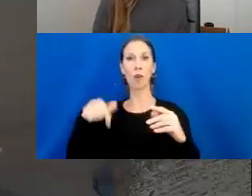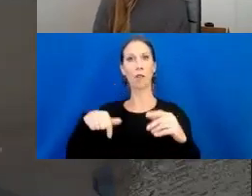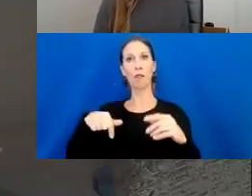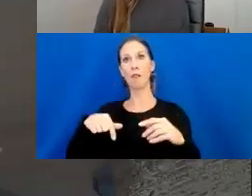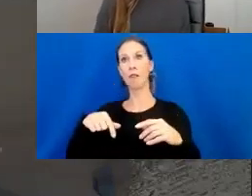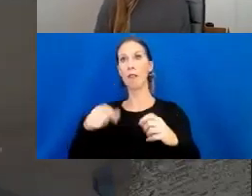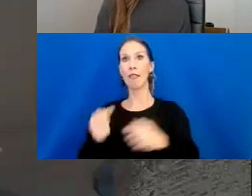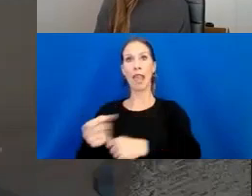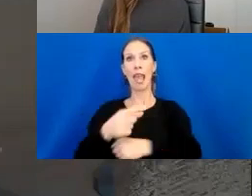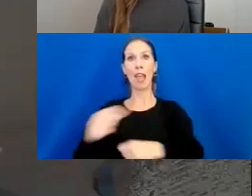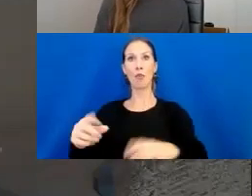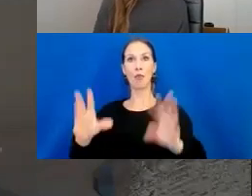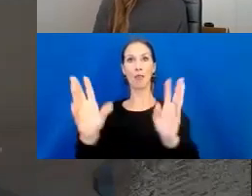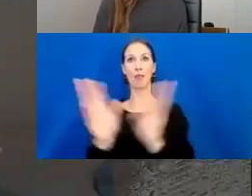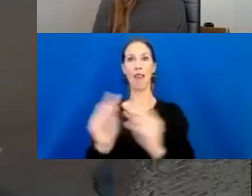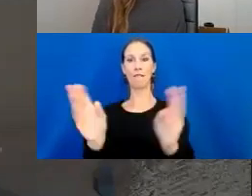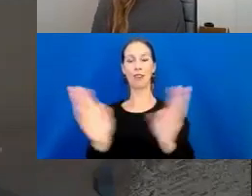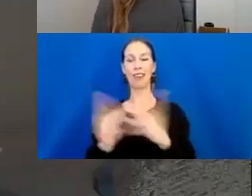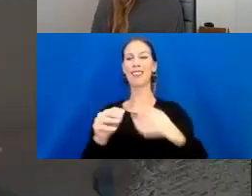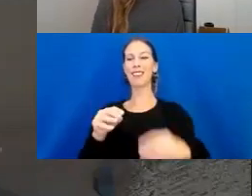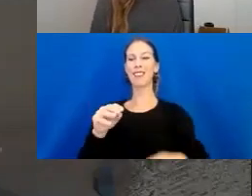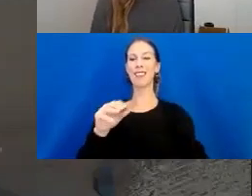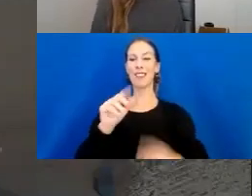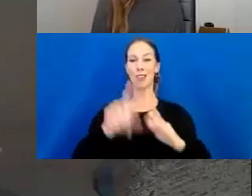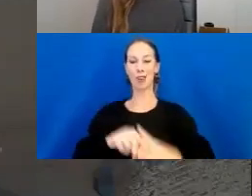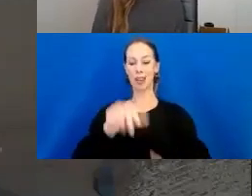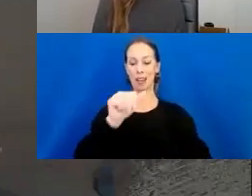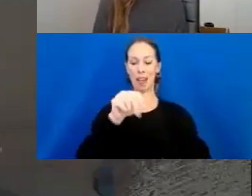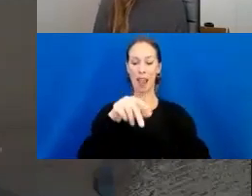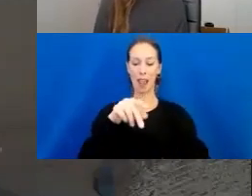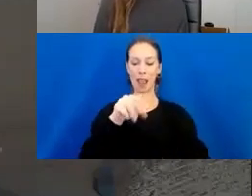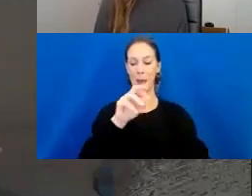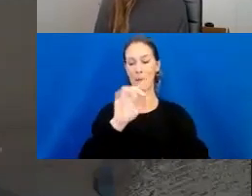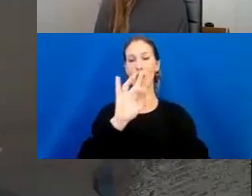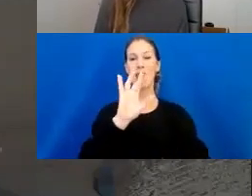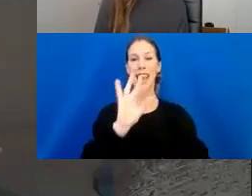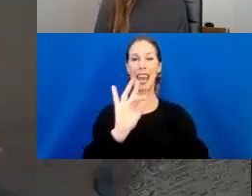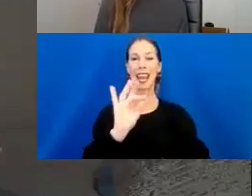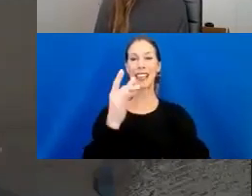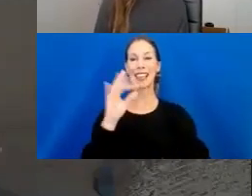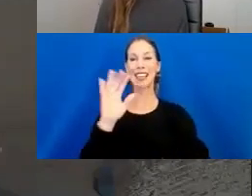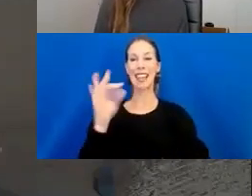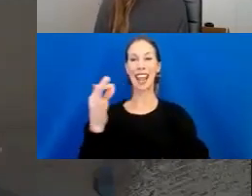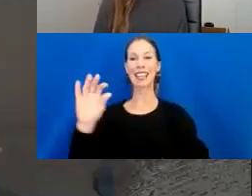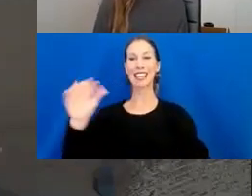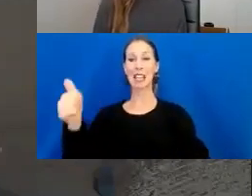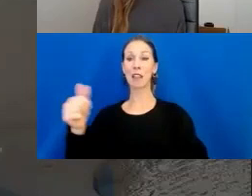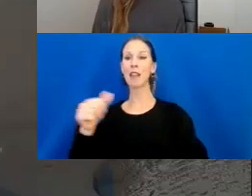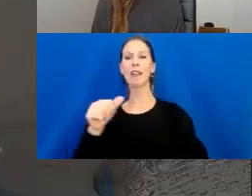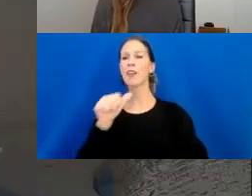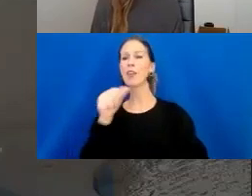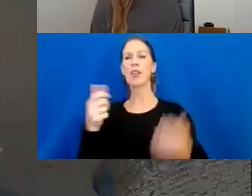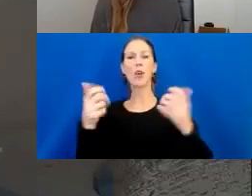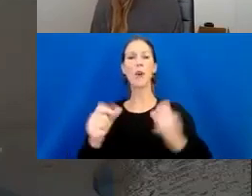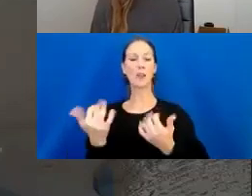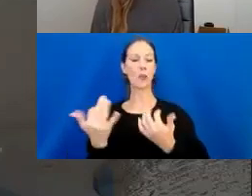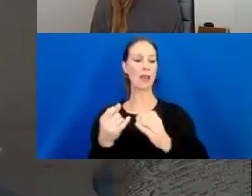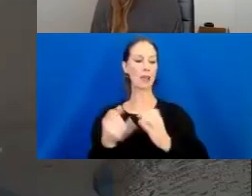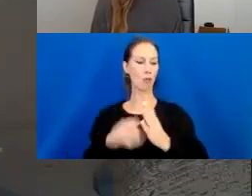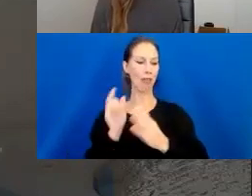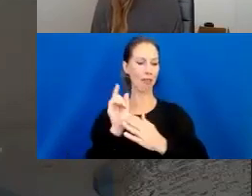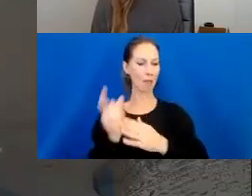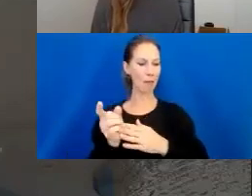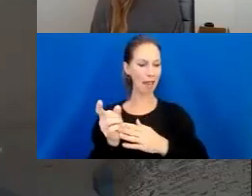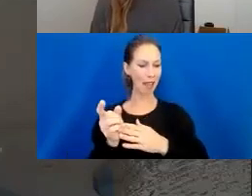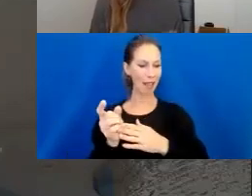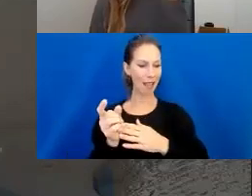10th. And as I said, you wouldn't want to do it minutes before, although I can't say I haven't broken that rule myself. Sometimes